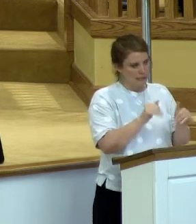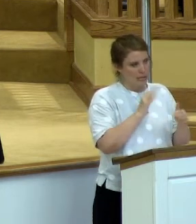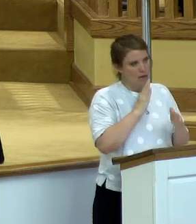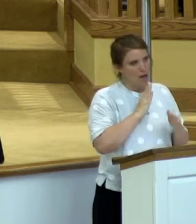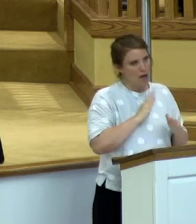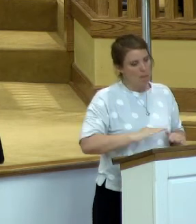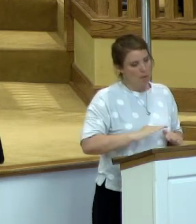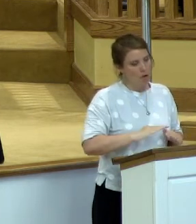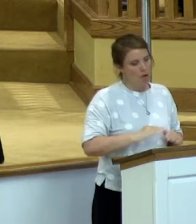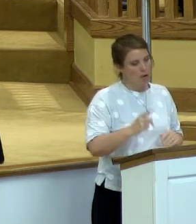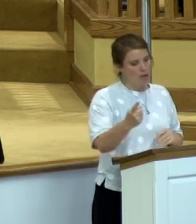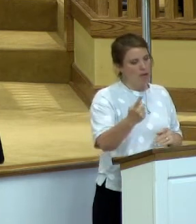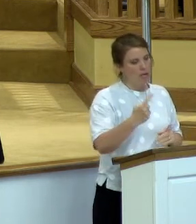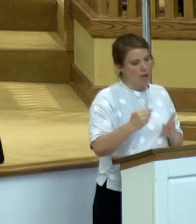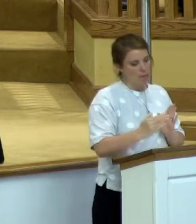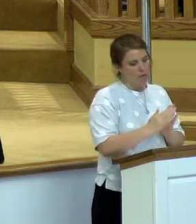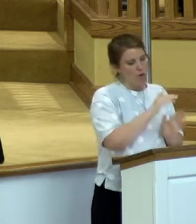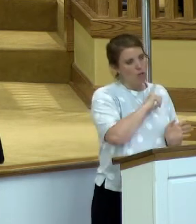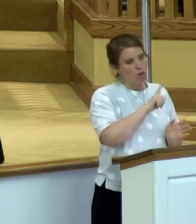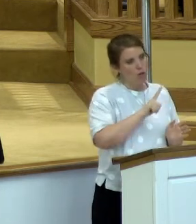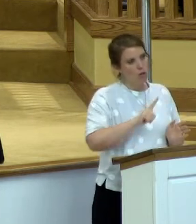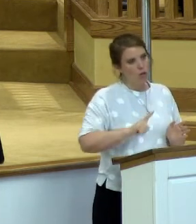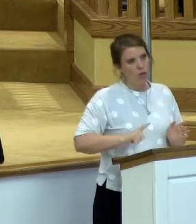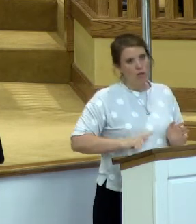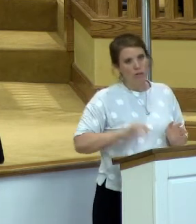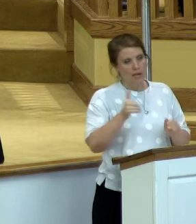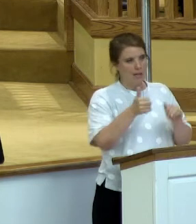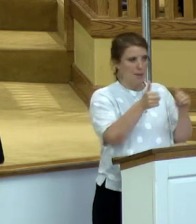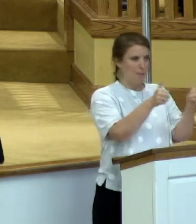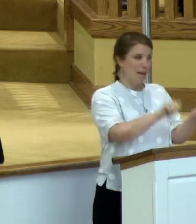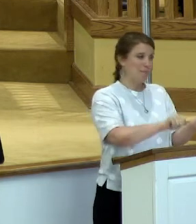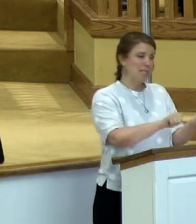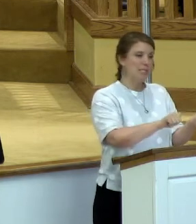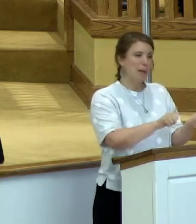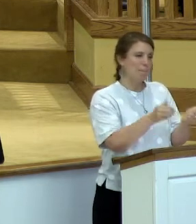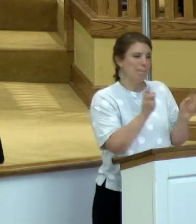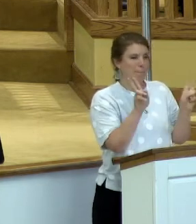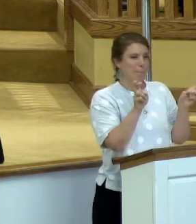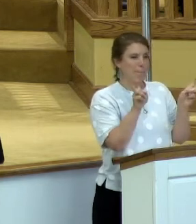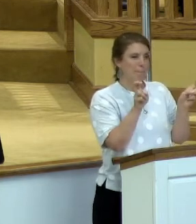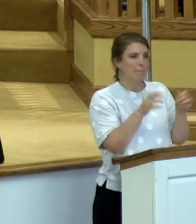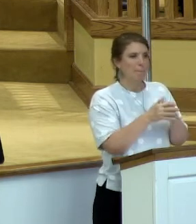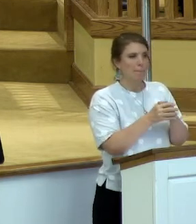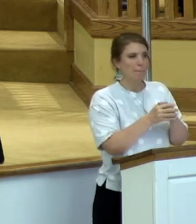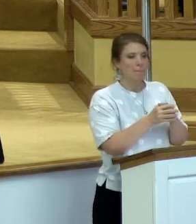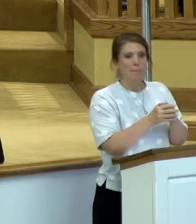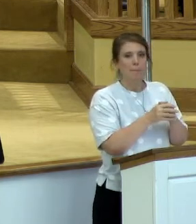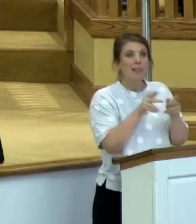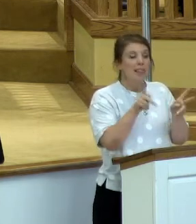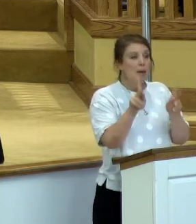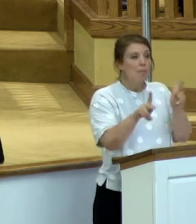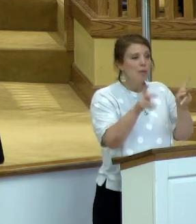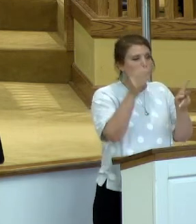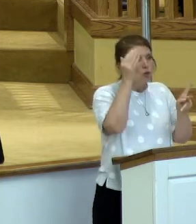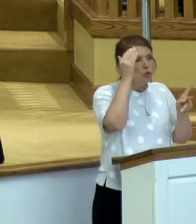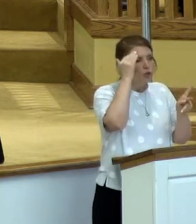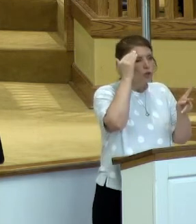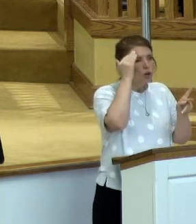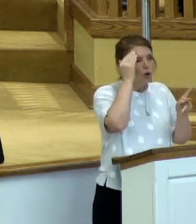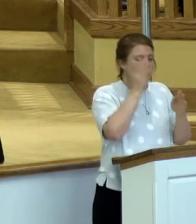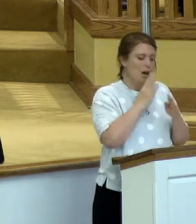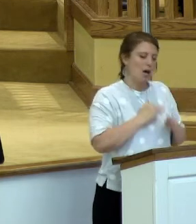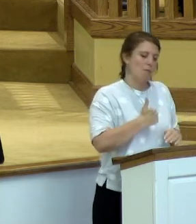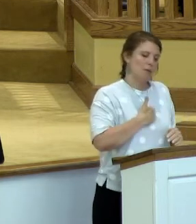humble, coming before the Lord, and it's kind of like baptism in a sense. You're letting people know and also